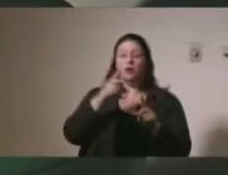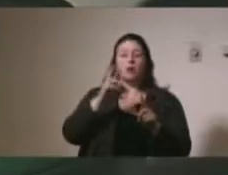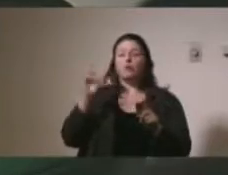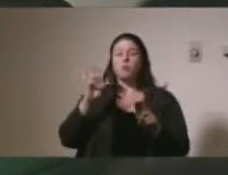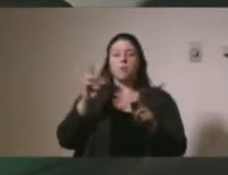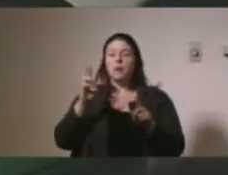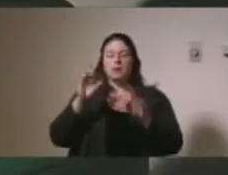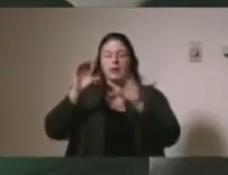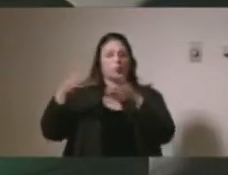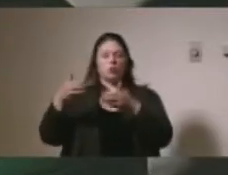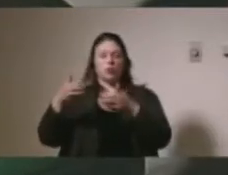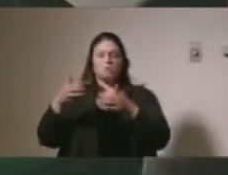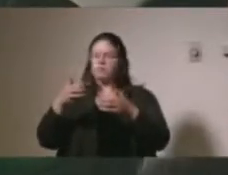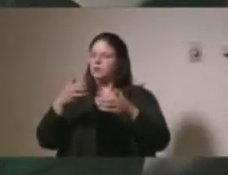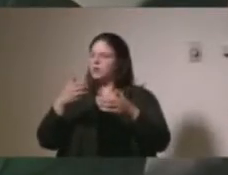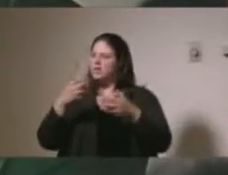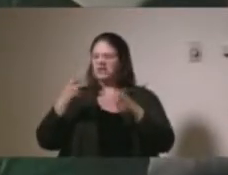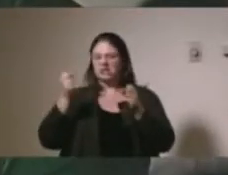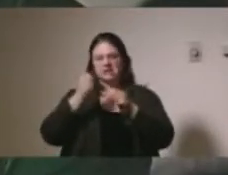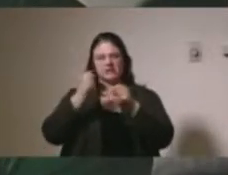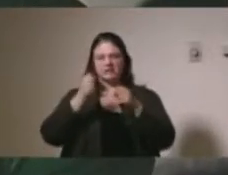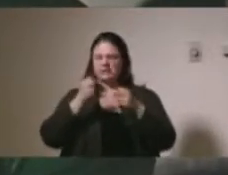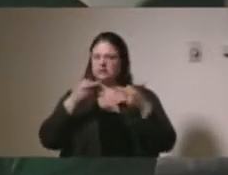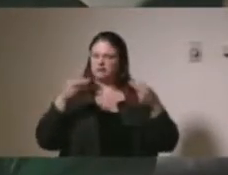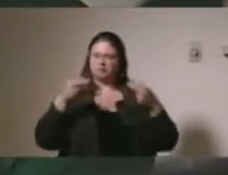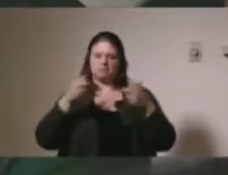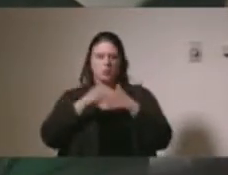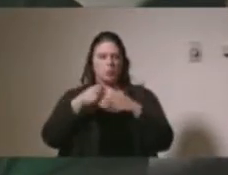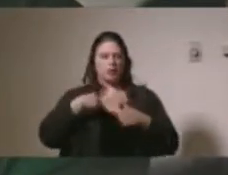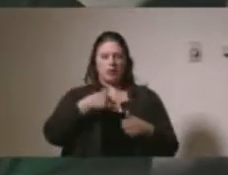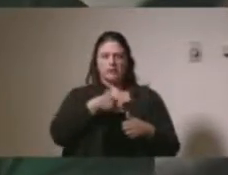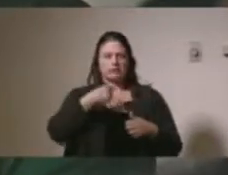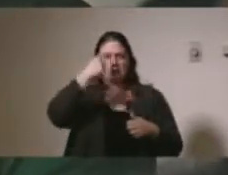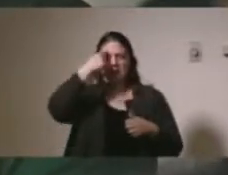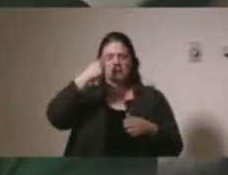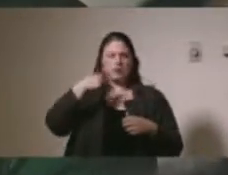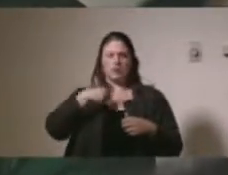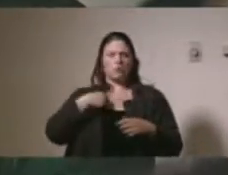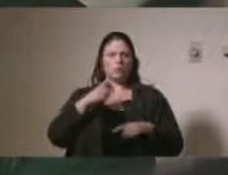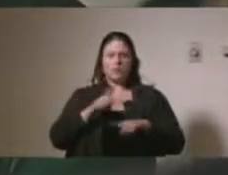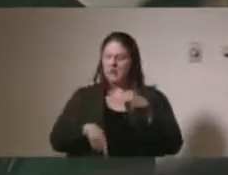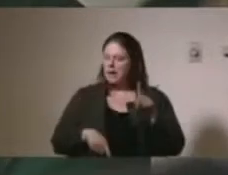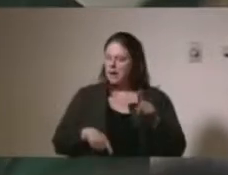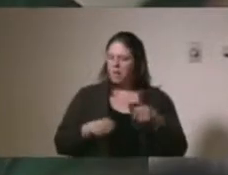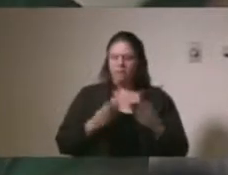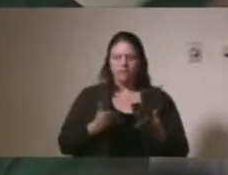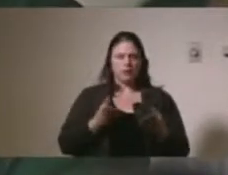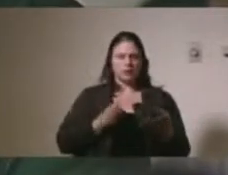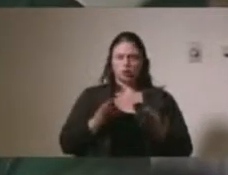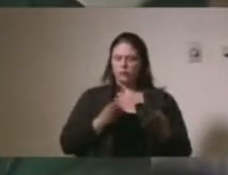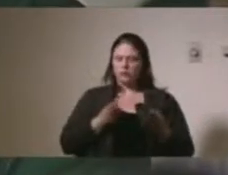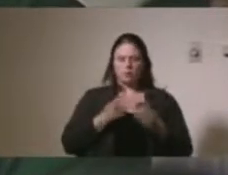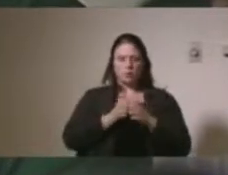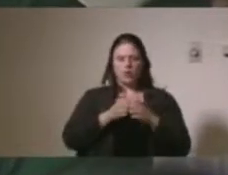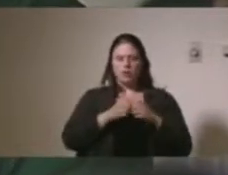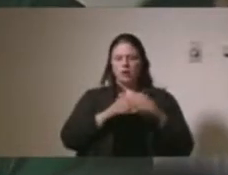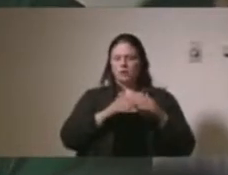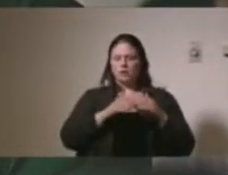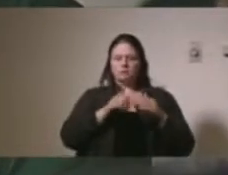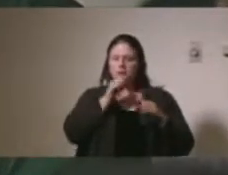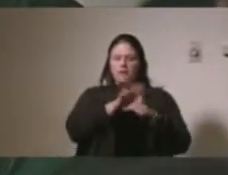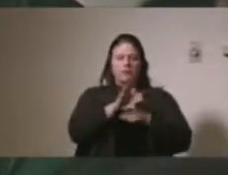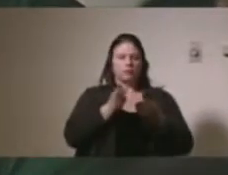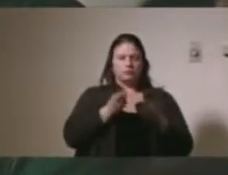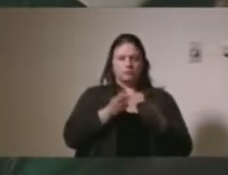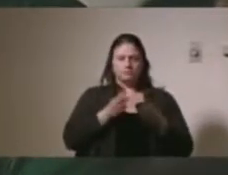be able to have an organization that can take care of the underserved. They have closed 1,200 banks in urban areas in the